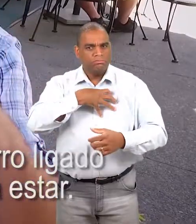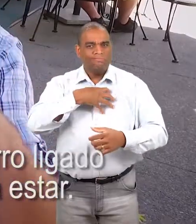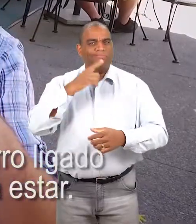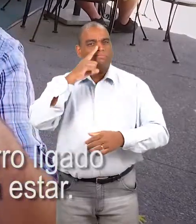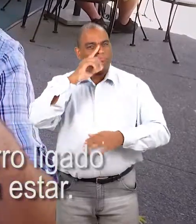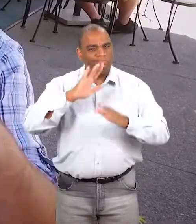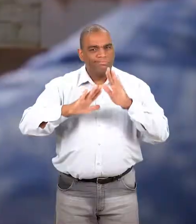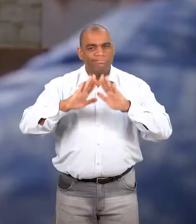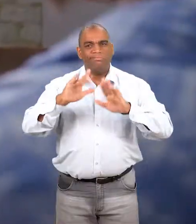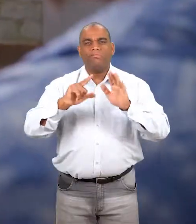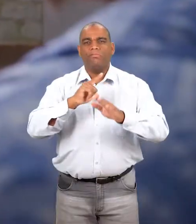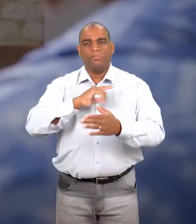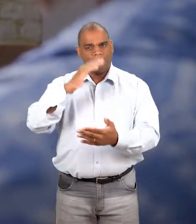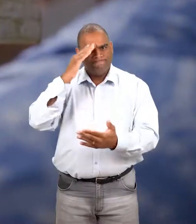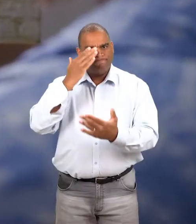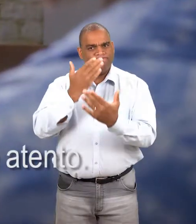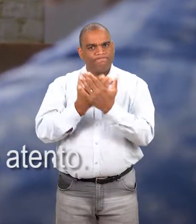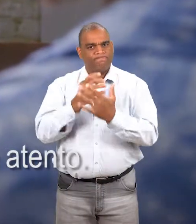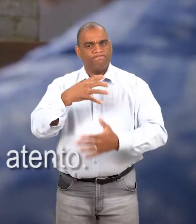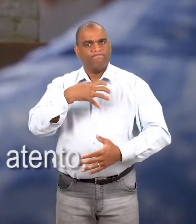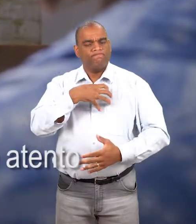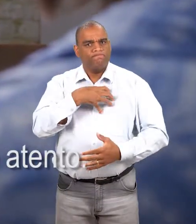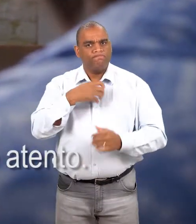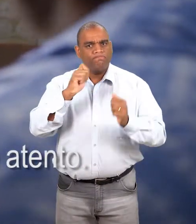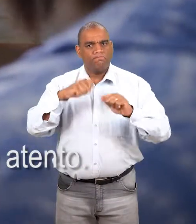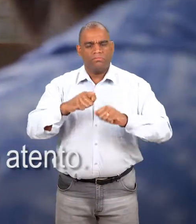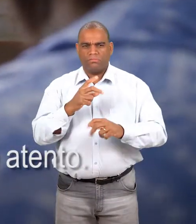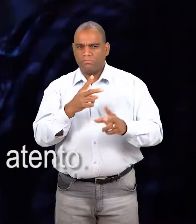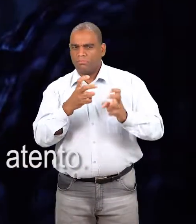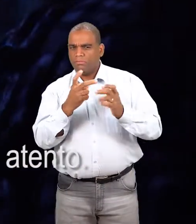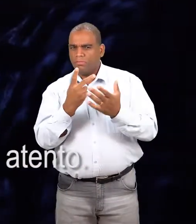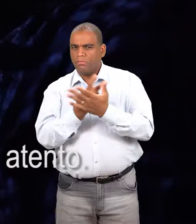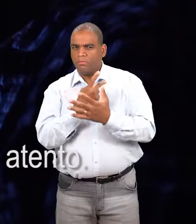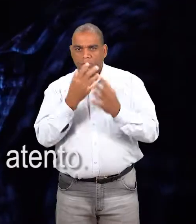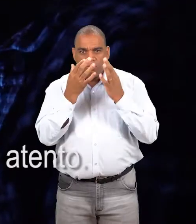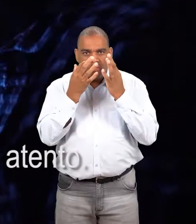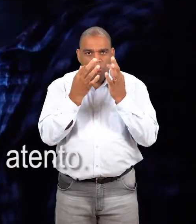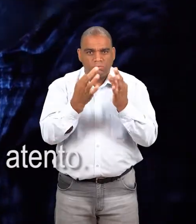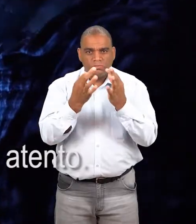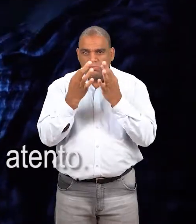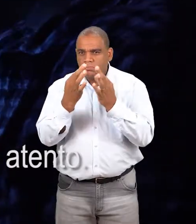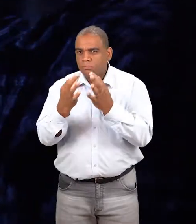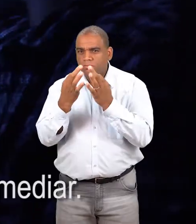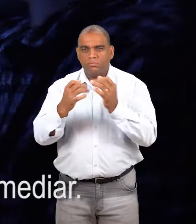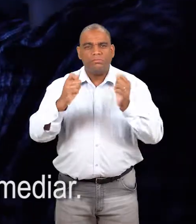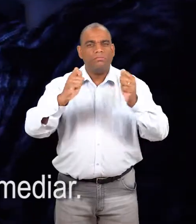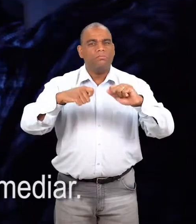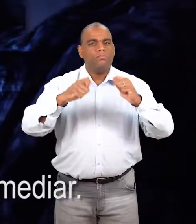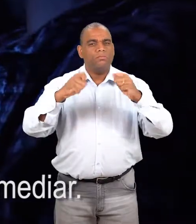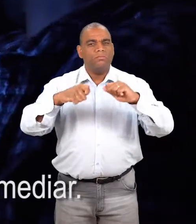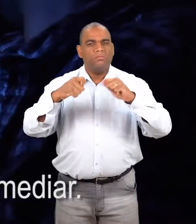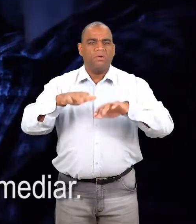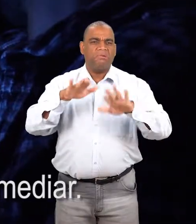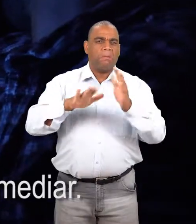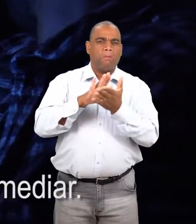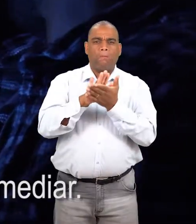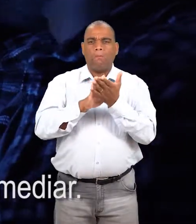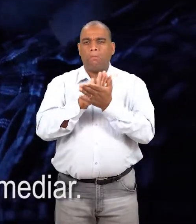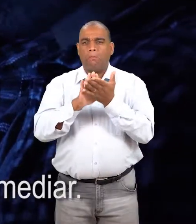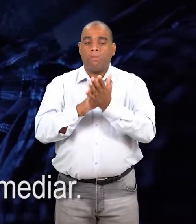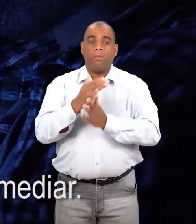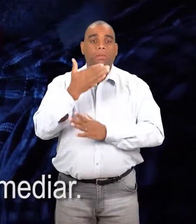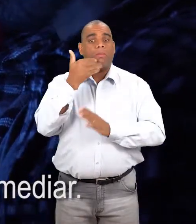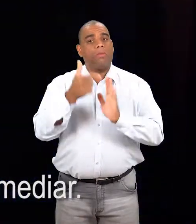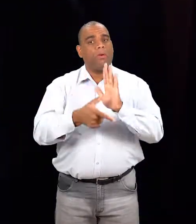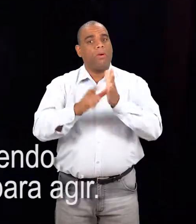shouldn't be located. Trust your instincts. If something doesn't seem right, pay attention to that sense. It may be nothing, but better to be safe